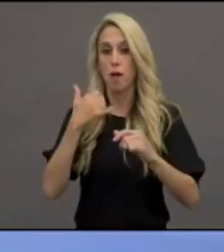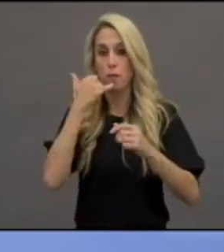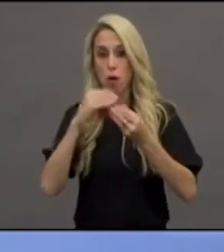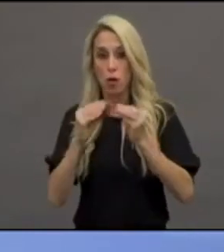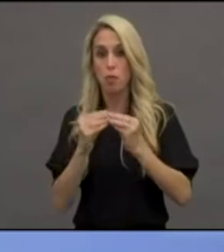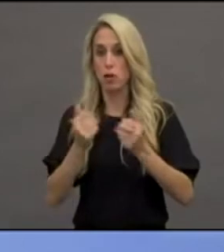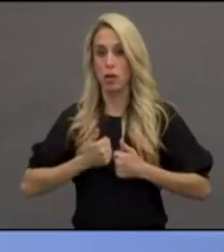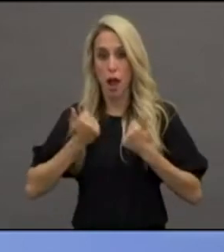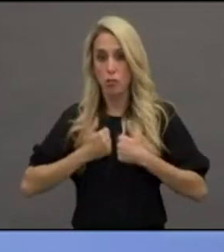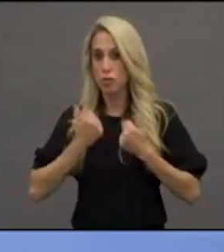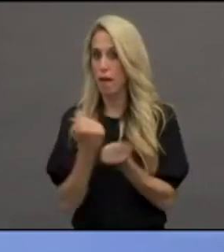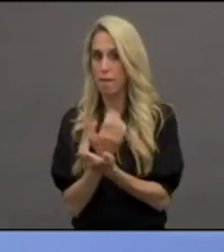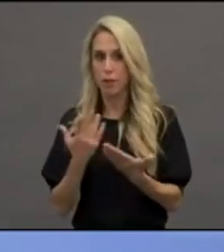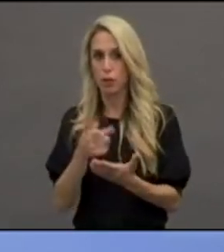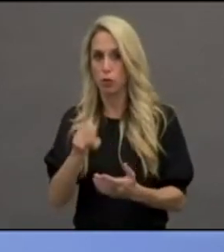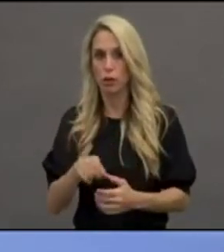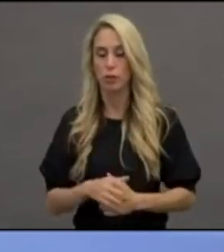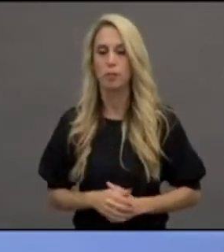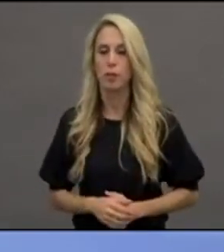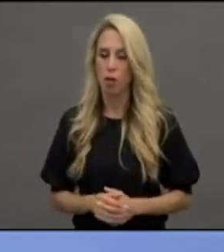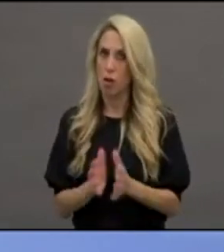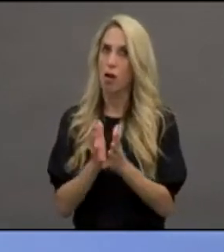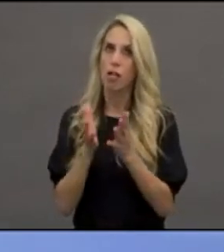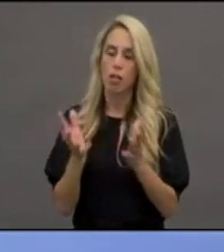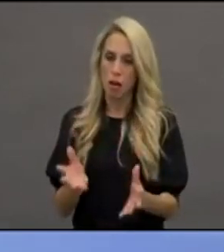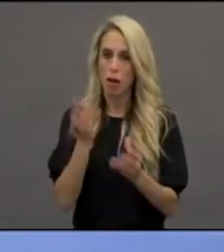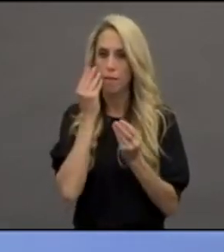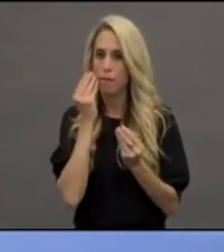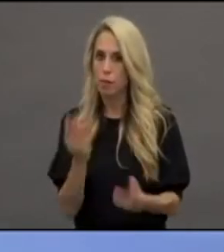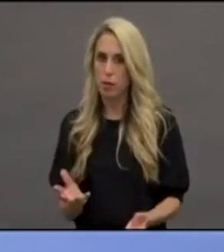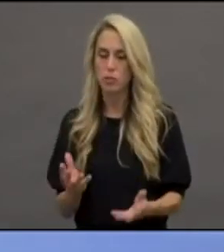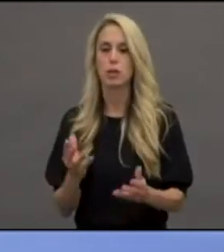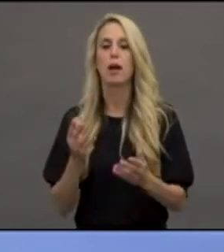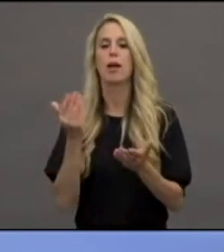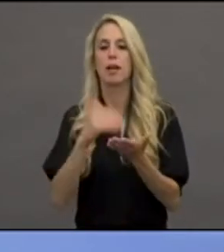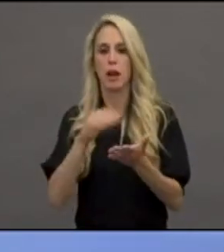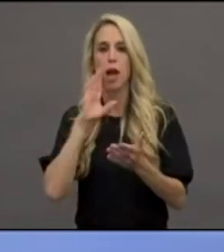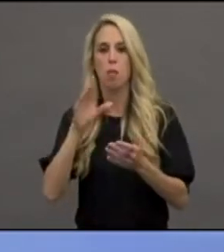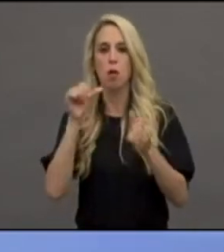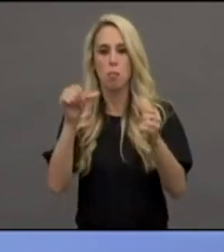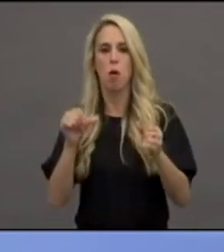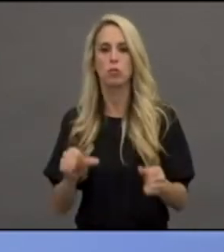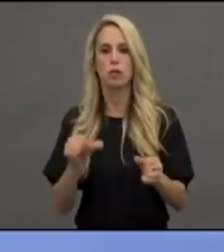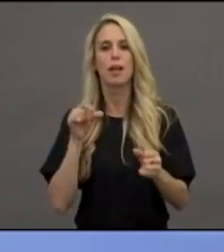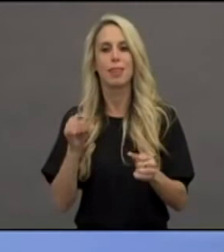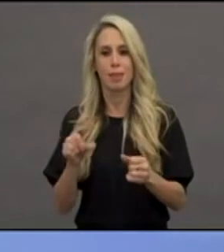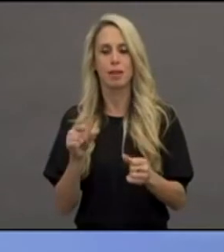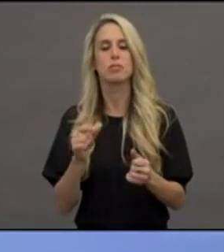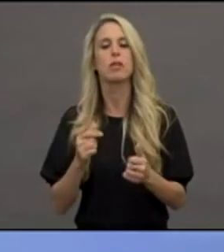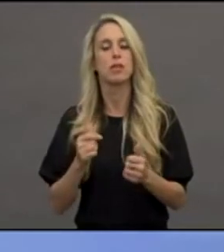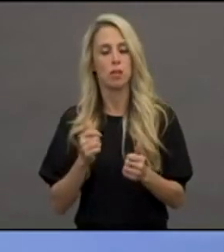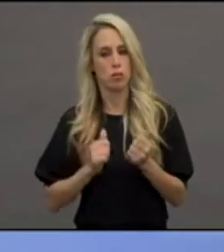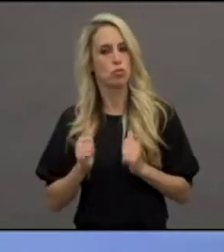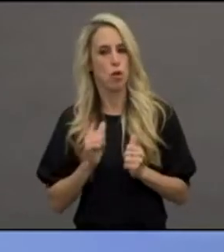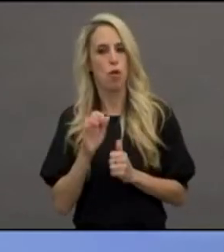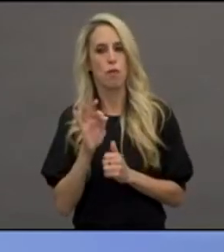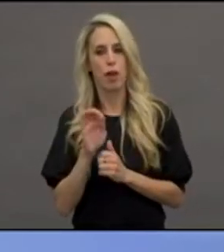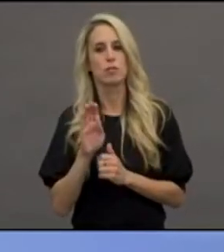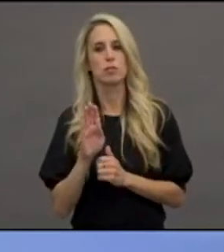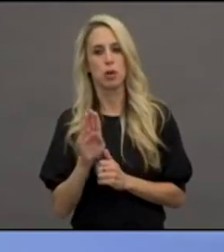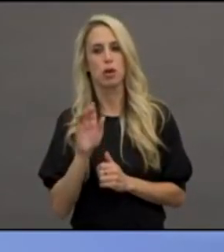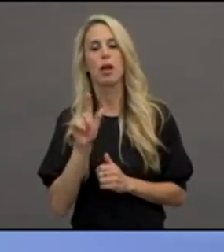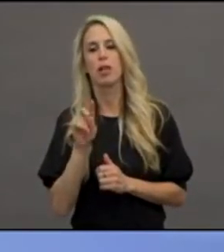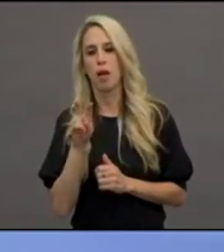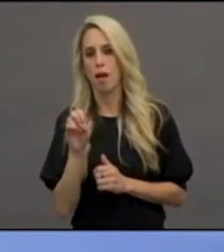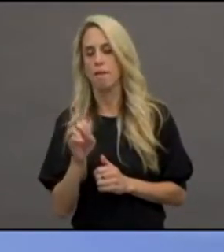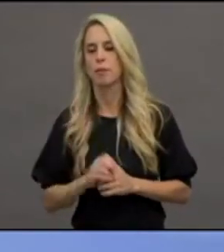everything that you need. Lots of information. Again, it will be posted in the segment for this Facebook Live post.